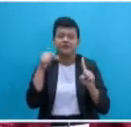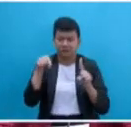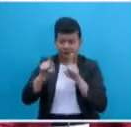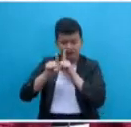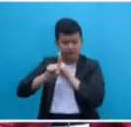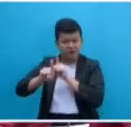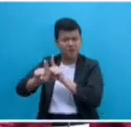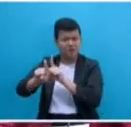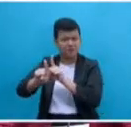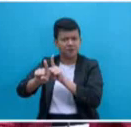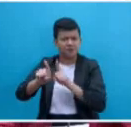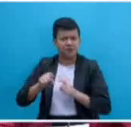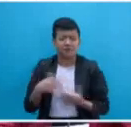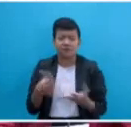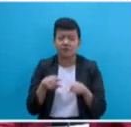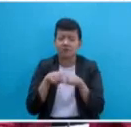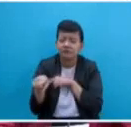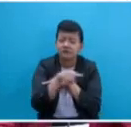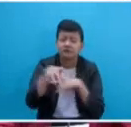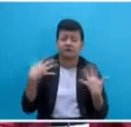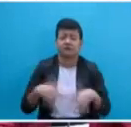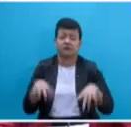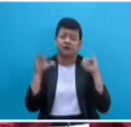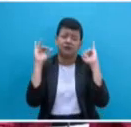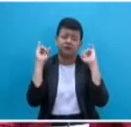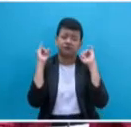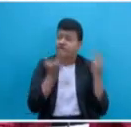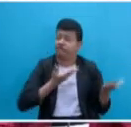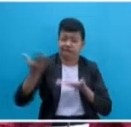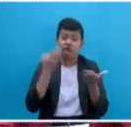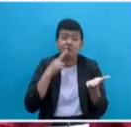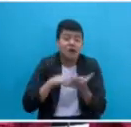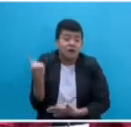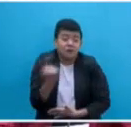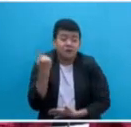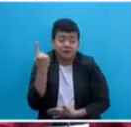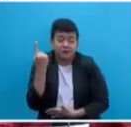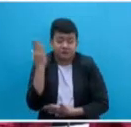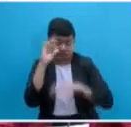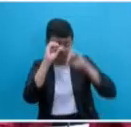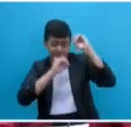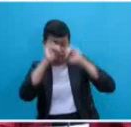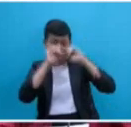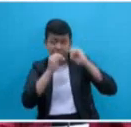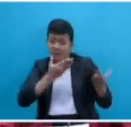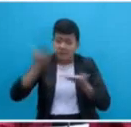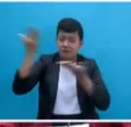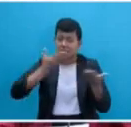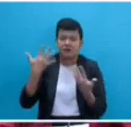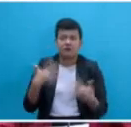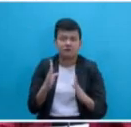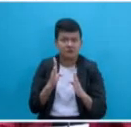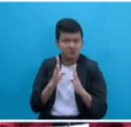of the issues brought up by the rapporteurs that examined Fiji are issues we cannot hide particularly from